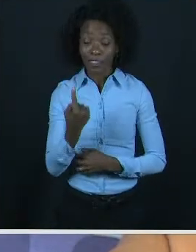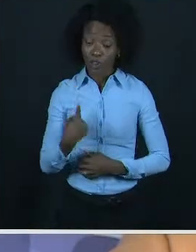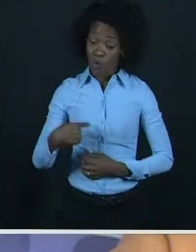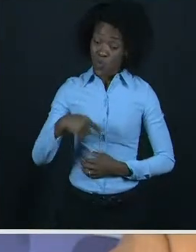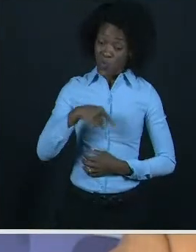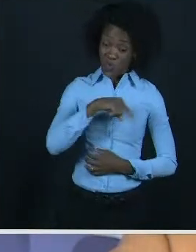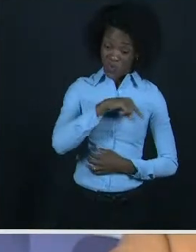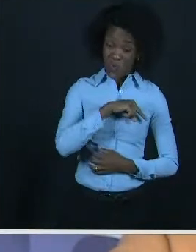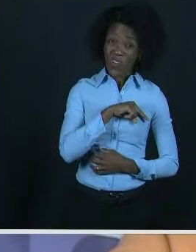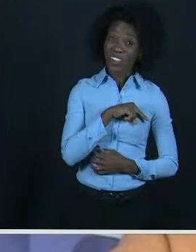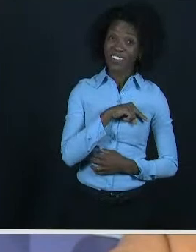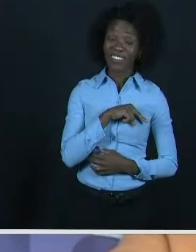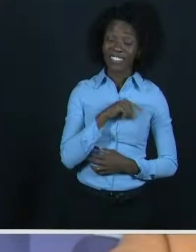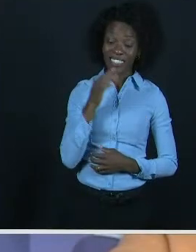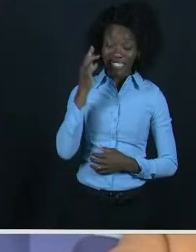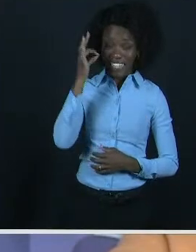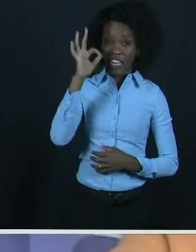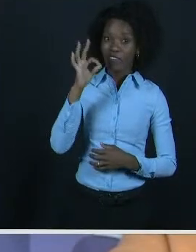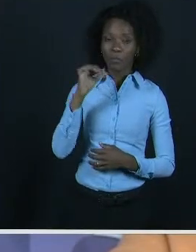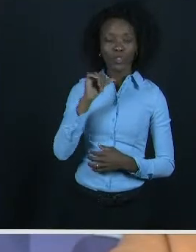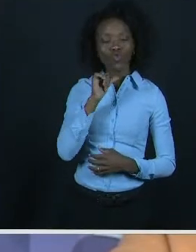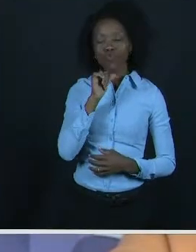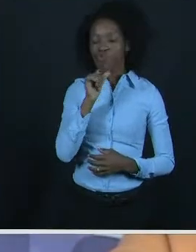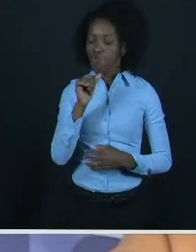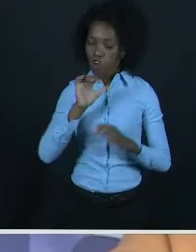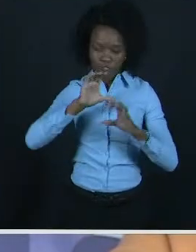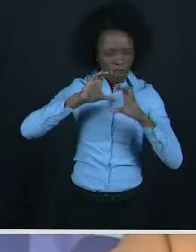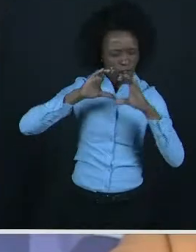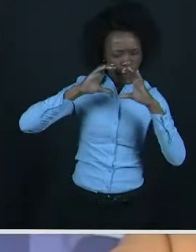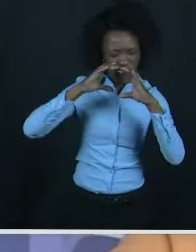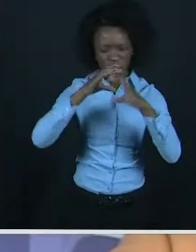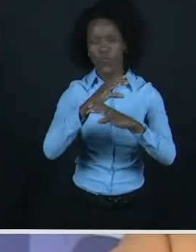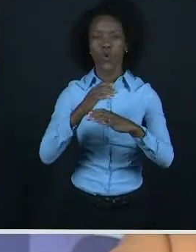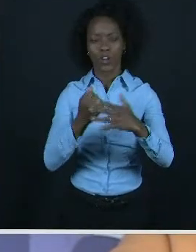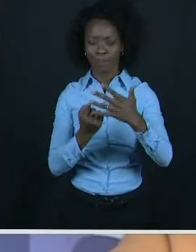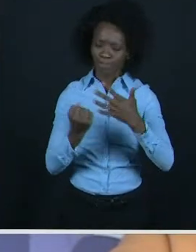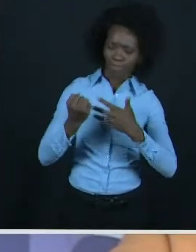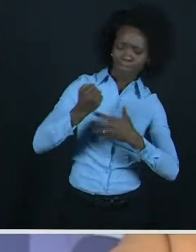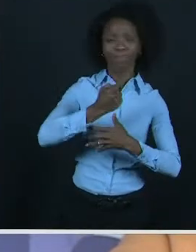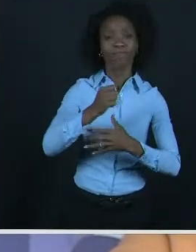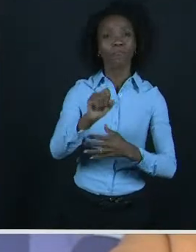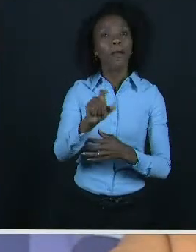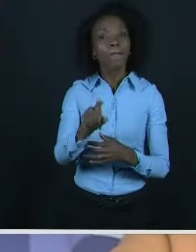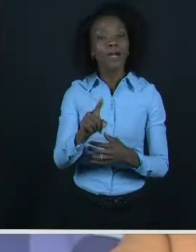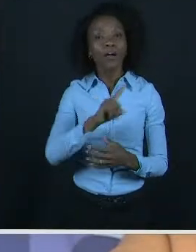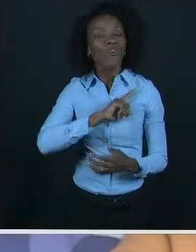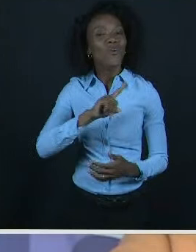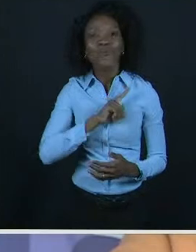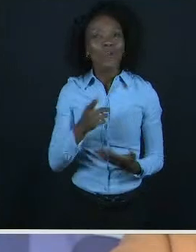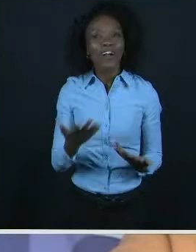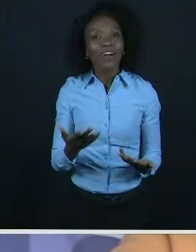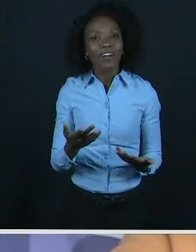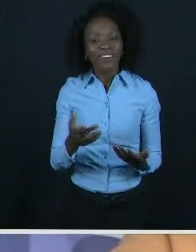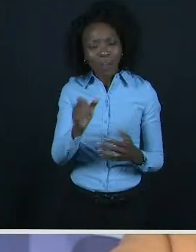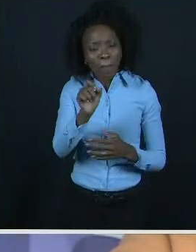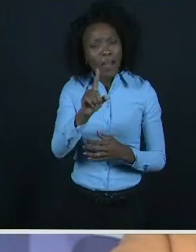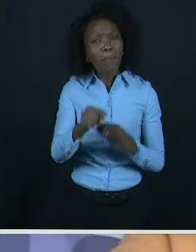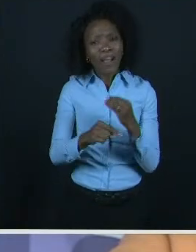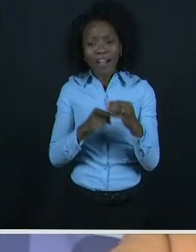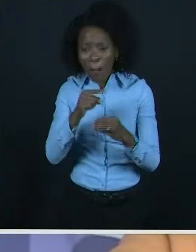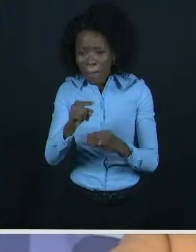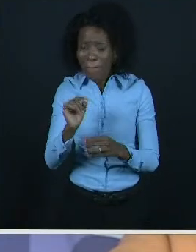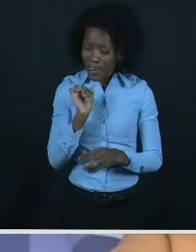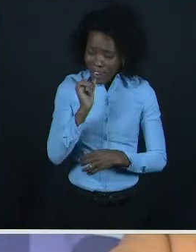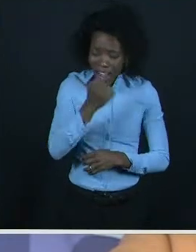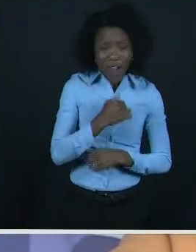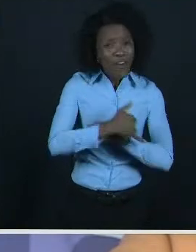not making it the priority that it should be. Because this is about the lives of our country's